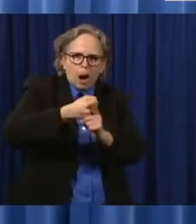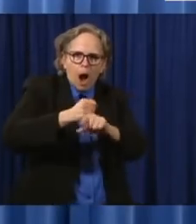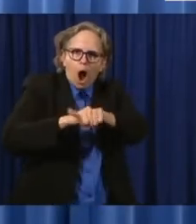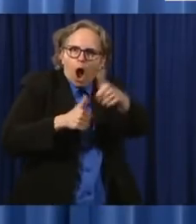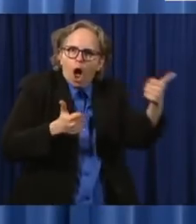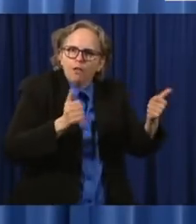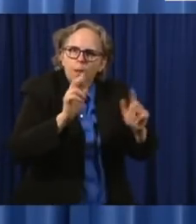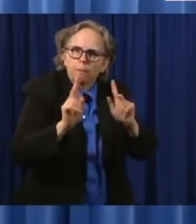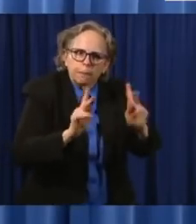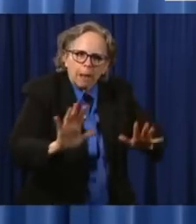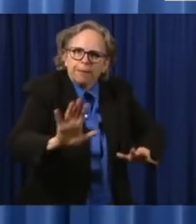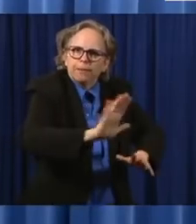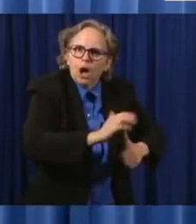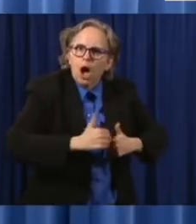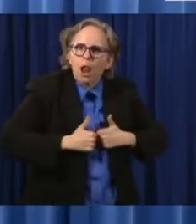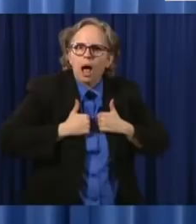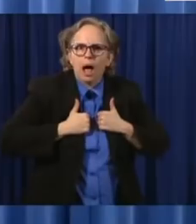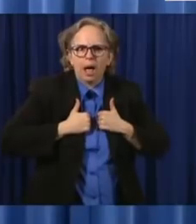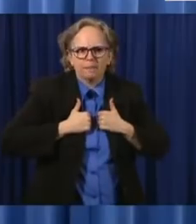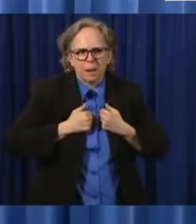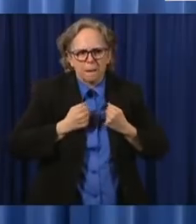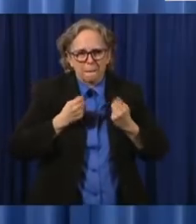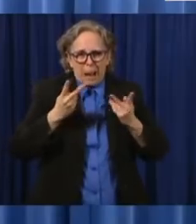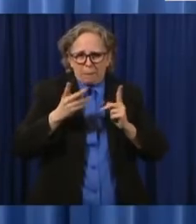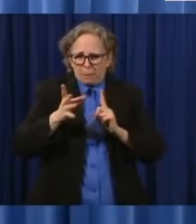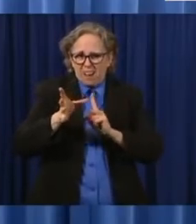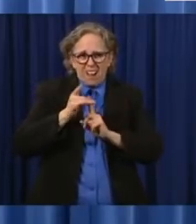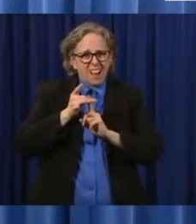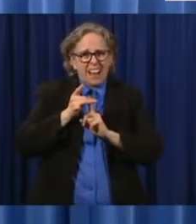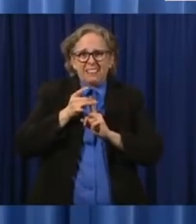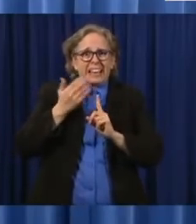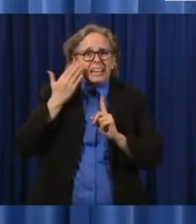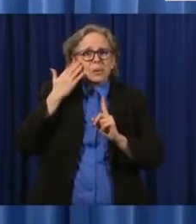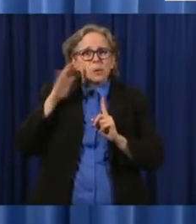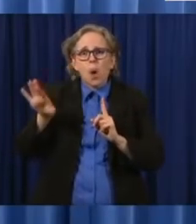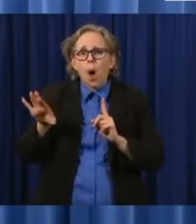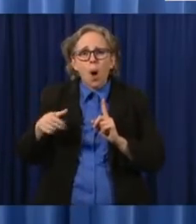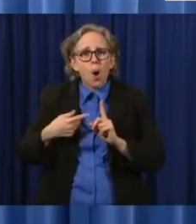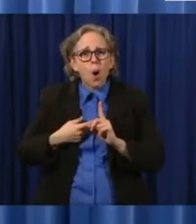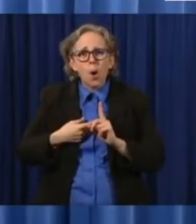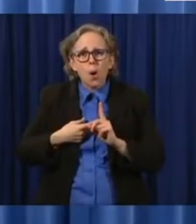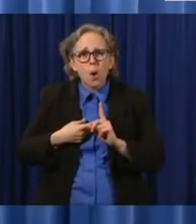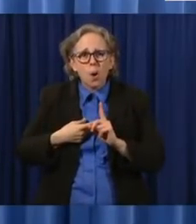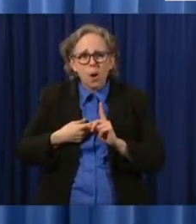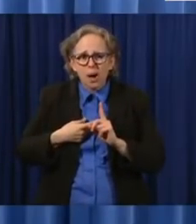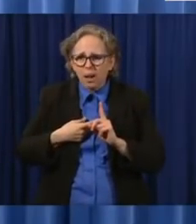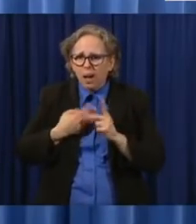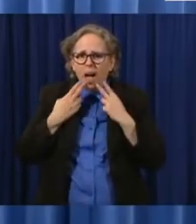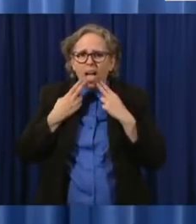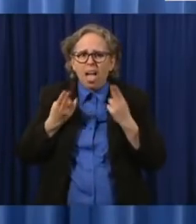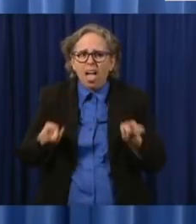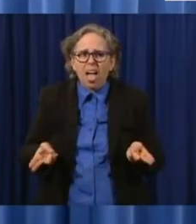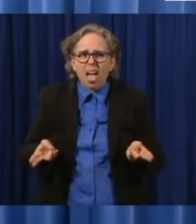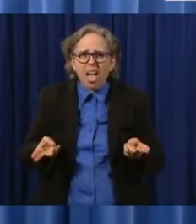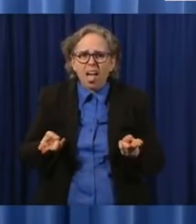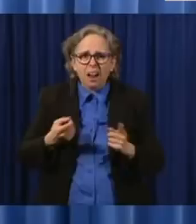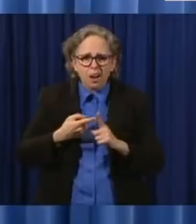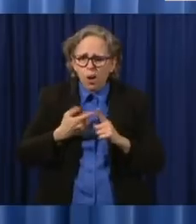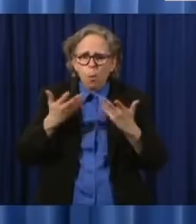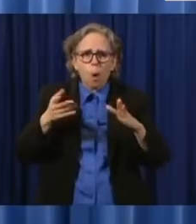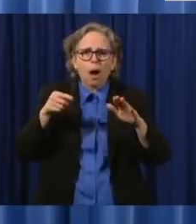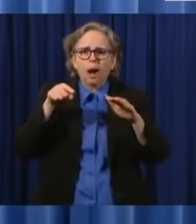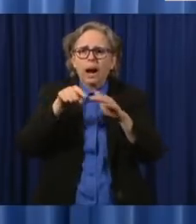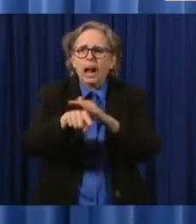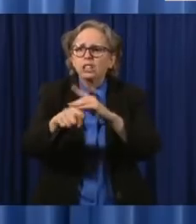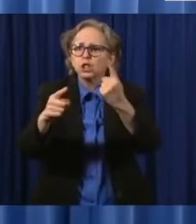who have the virus and don't know they have it and are spreading it to others, and you don't want to be in a position of killing your grandmother or killing someone that you love or someone you